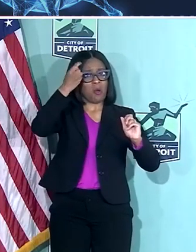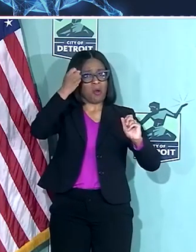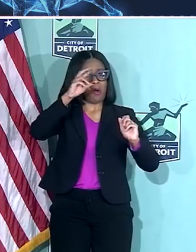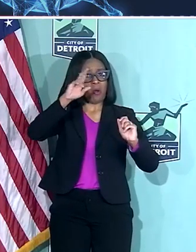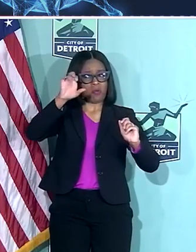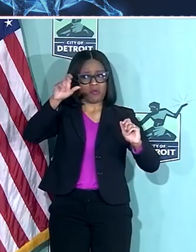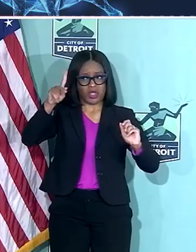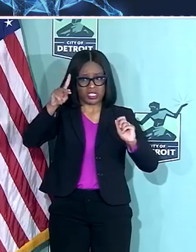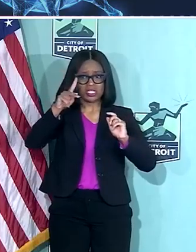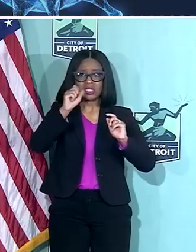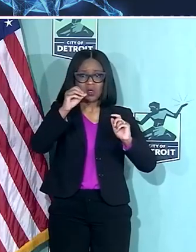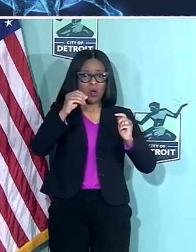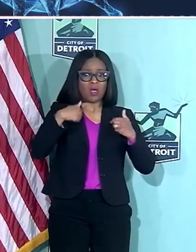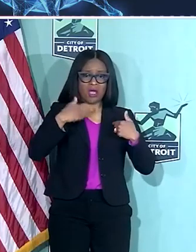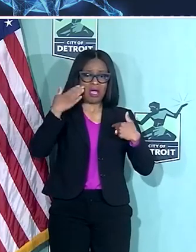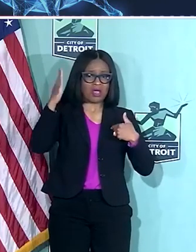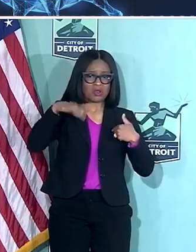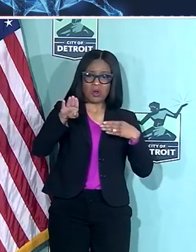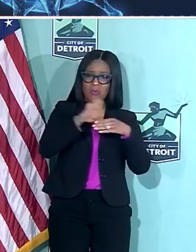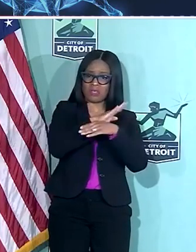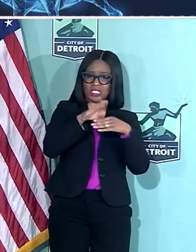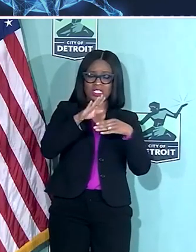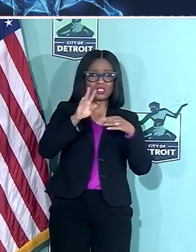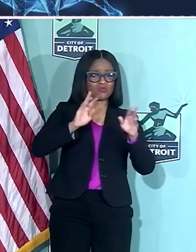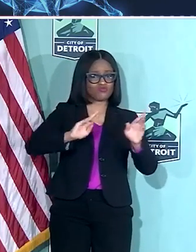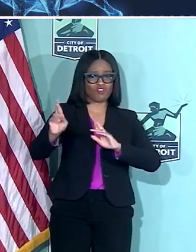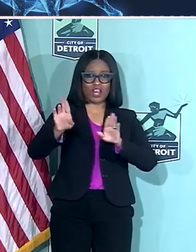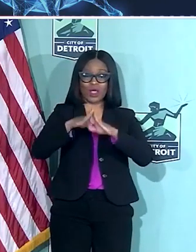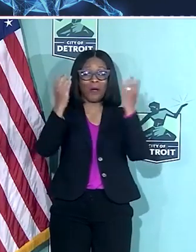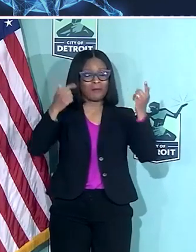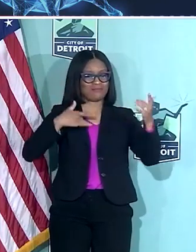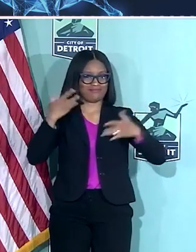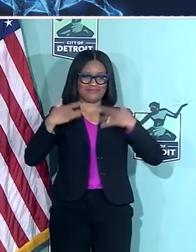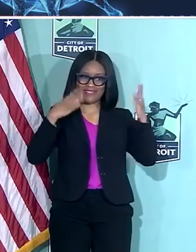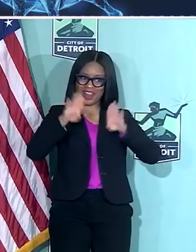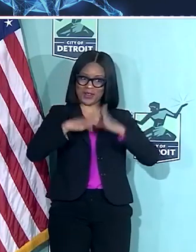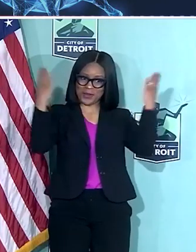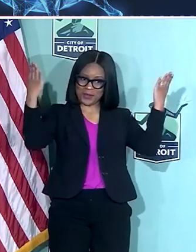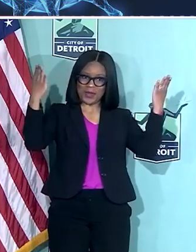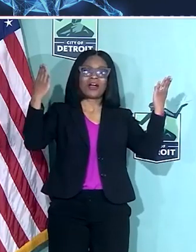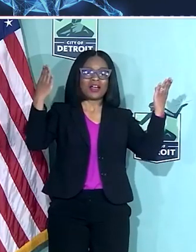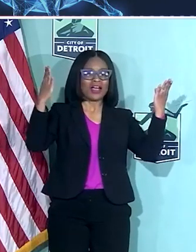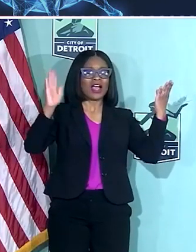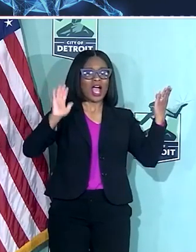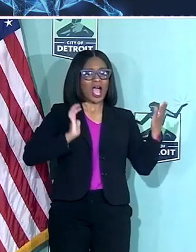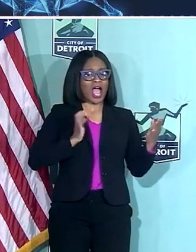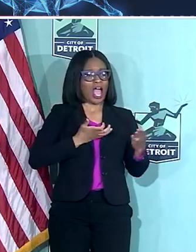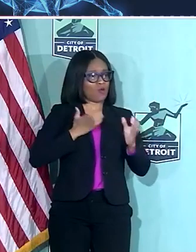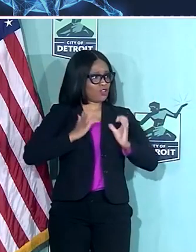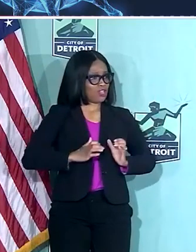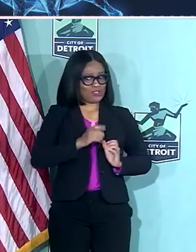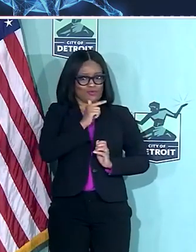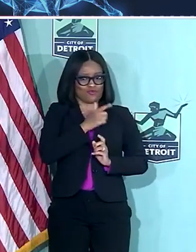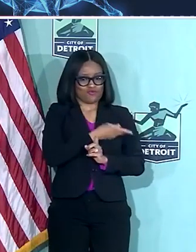so, although businesses are ready to open and I'm excited to open, our core customer